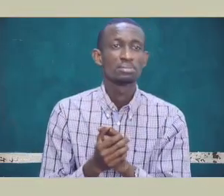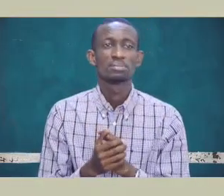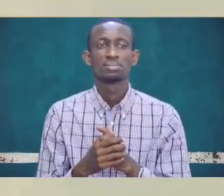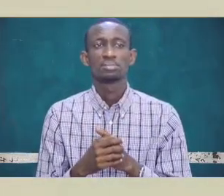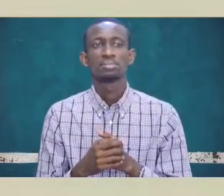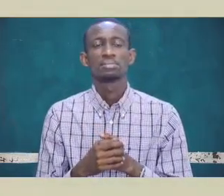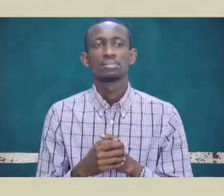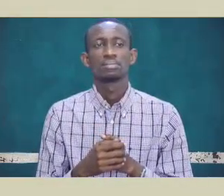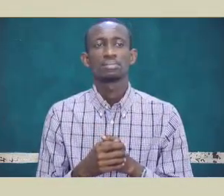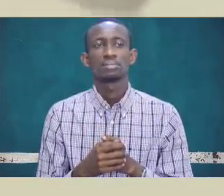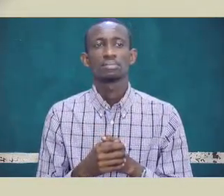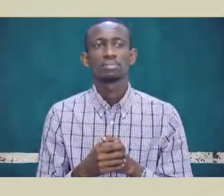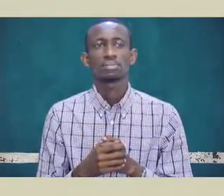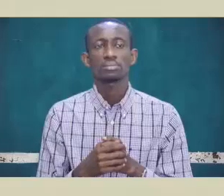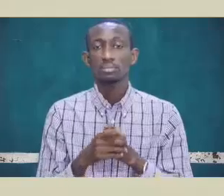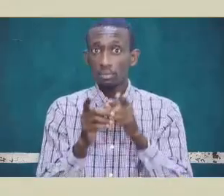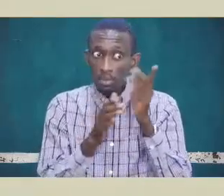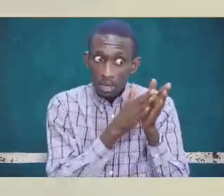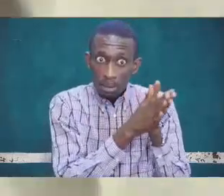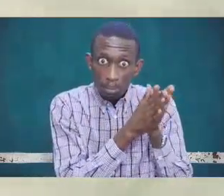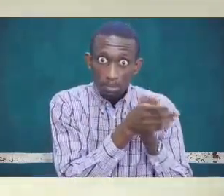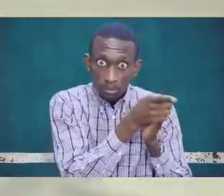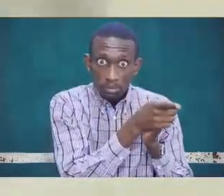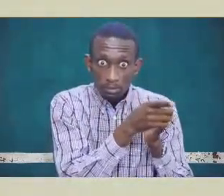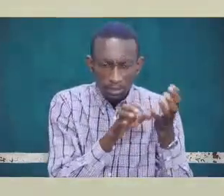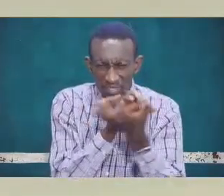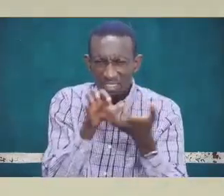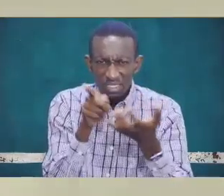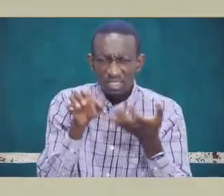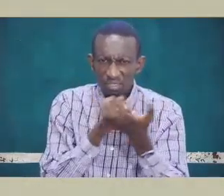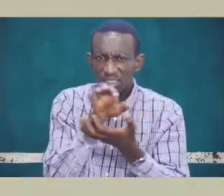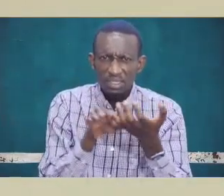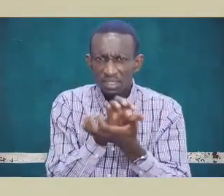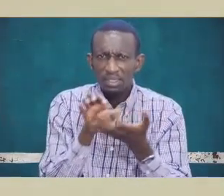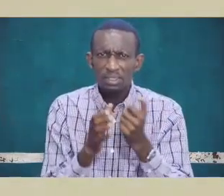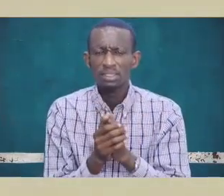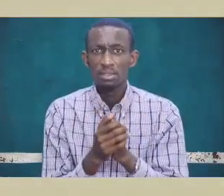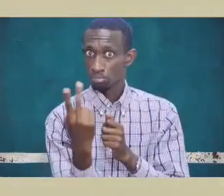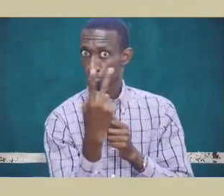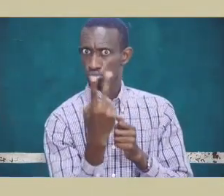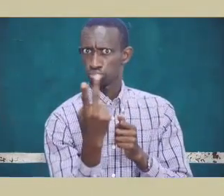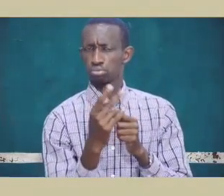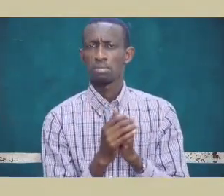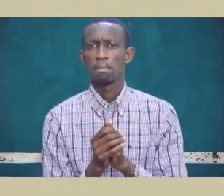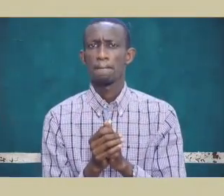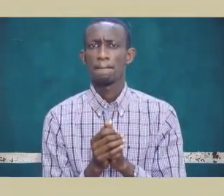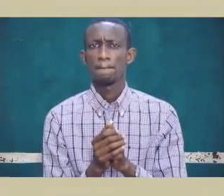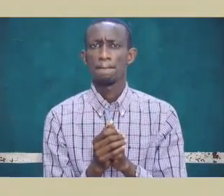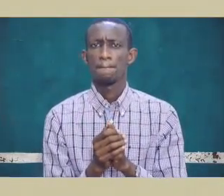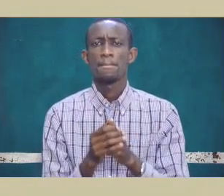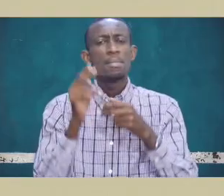So, this oil, we said these mixtures, both of them, they said they are